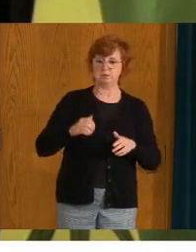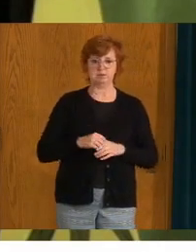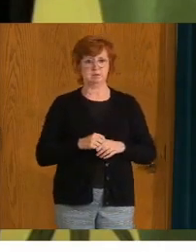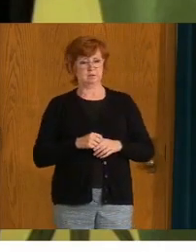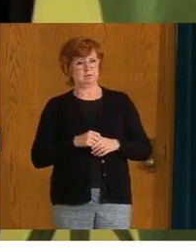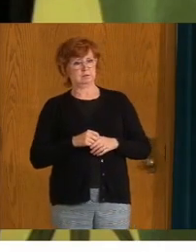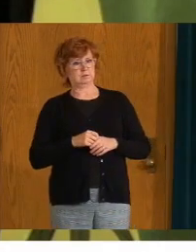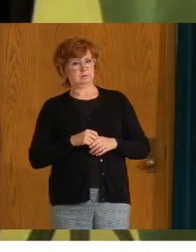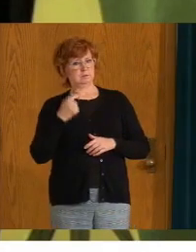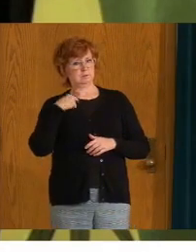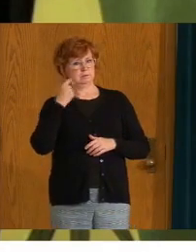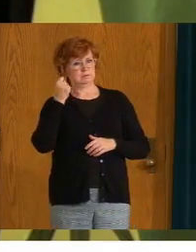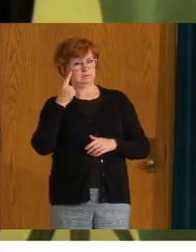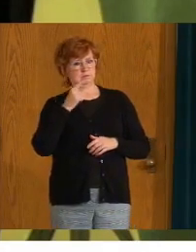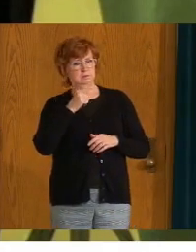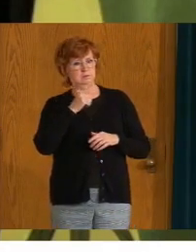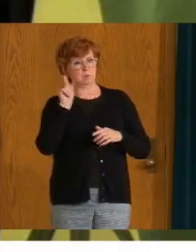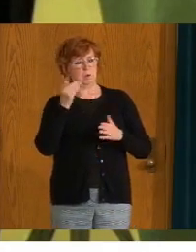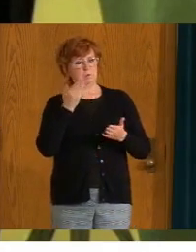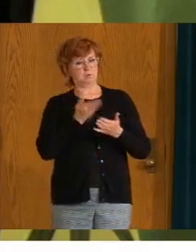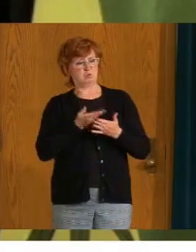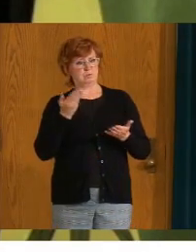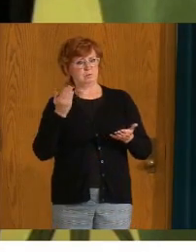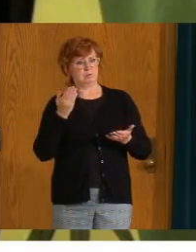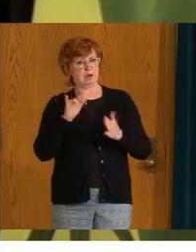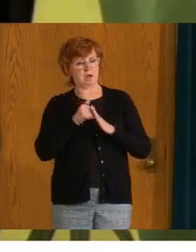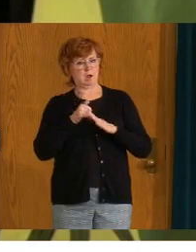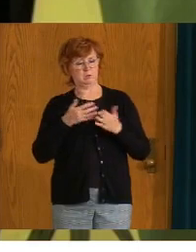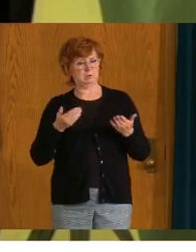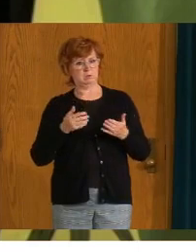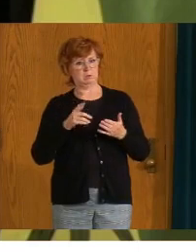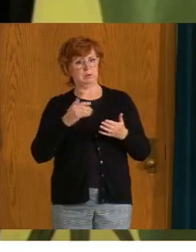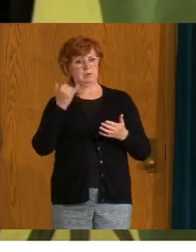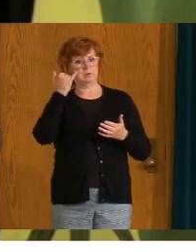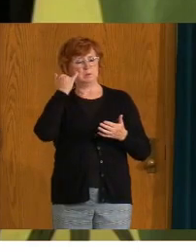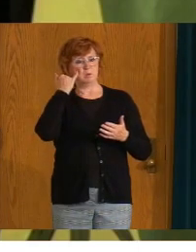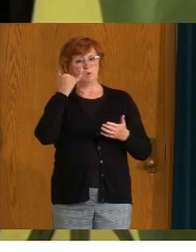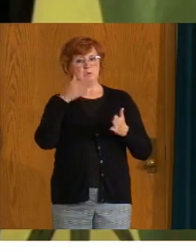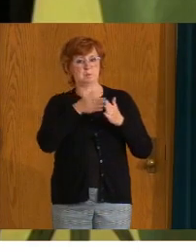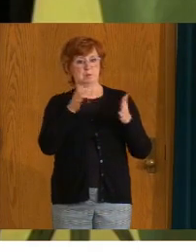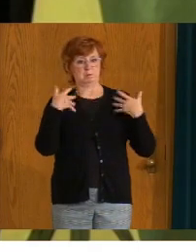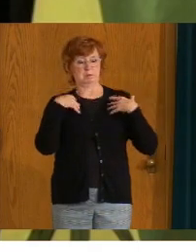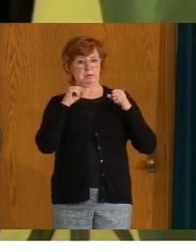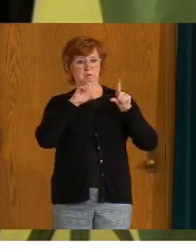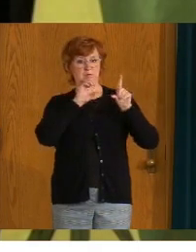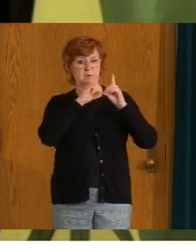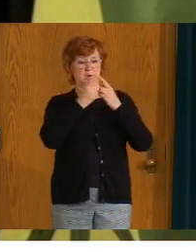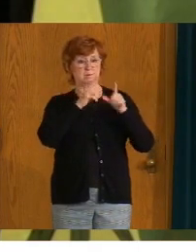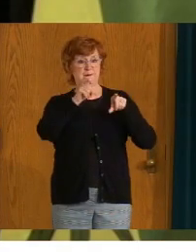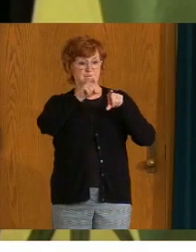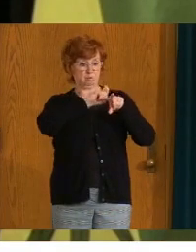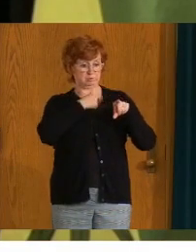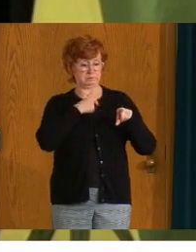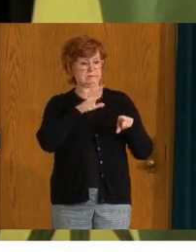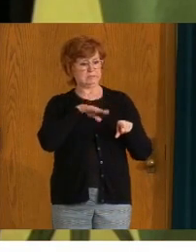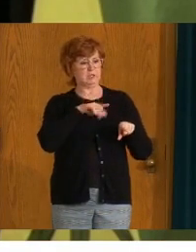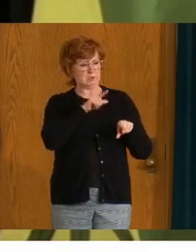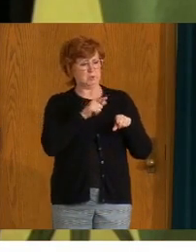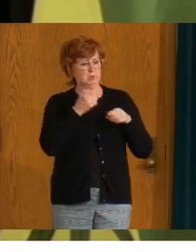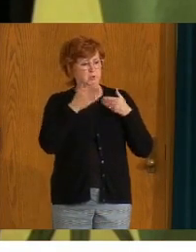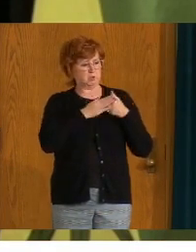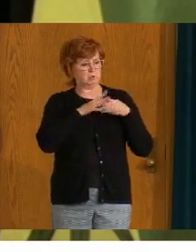that you're a close contact? Will you have to present your healthcare number, or will you have a vaccination card, or how's